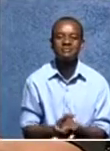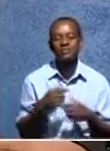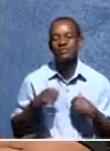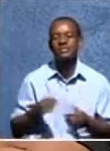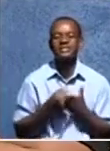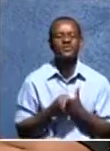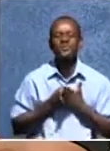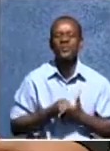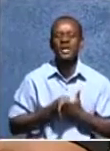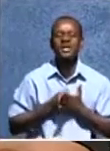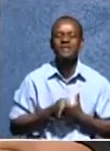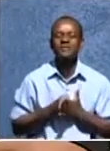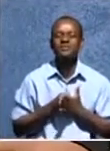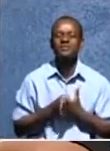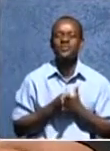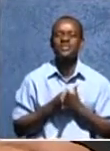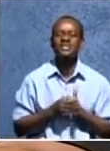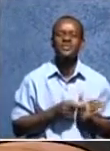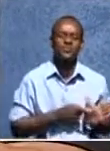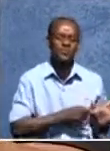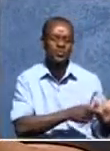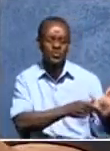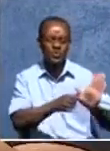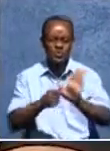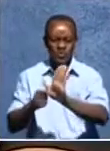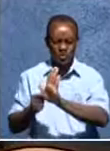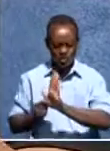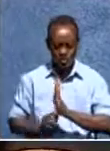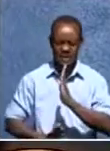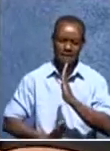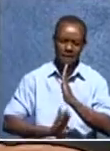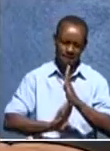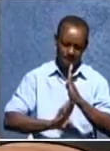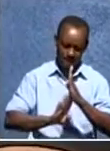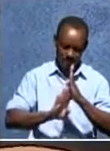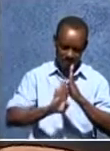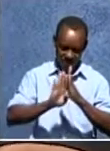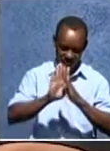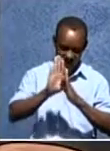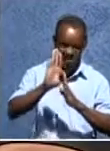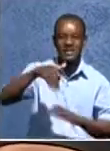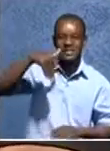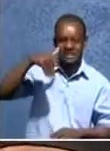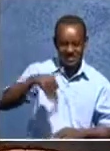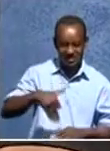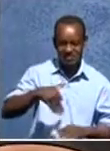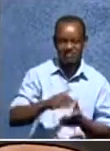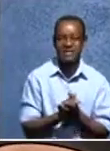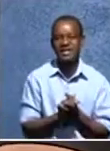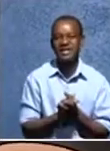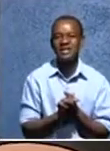done to market Namibia to its own Namibians to travel. So let's